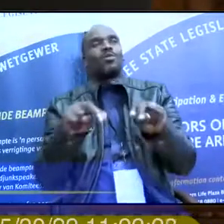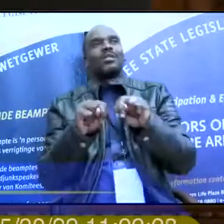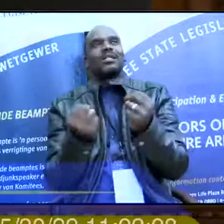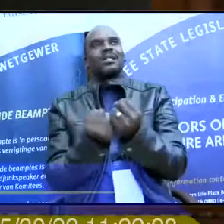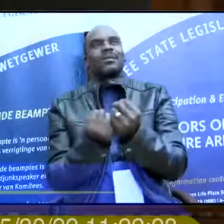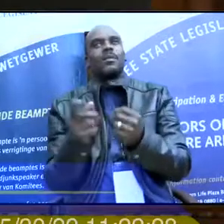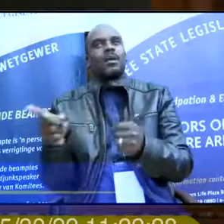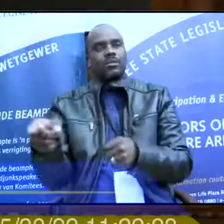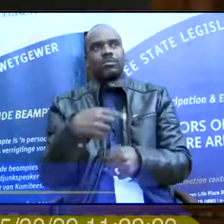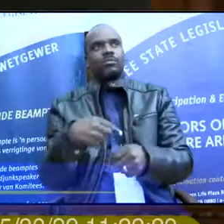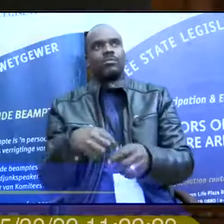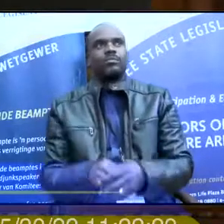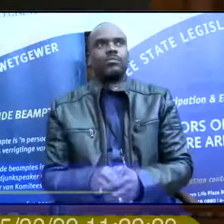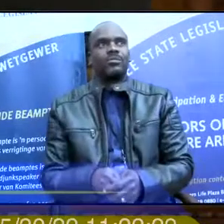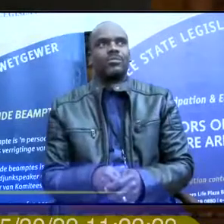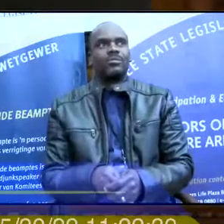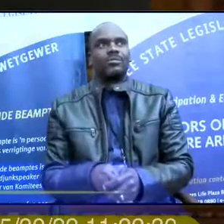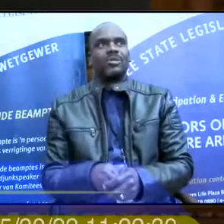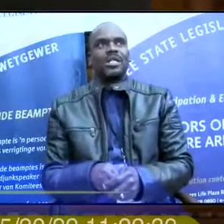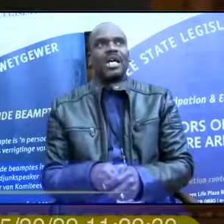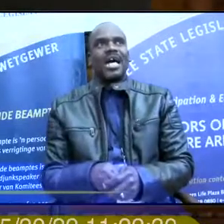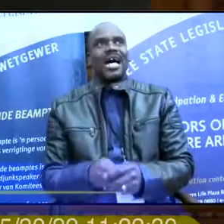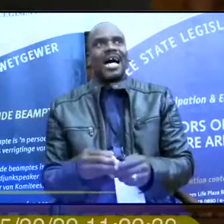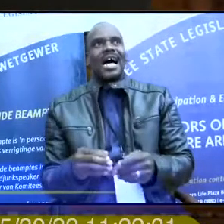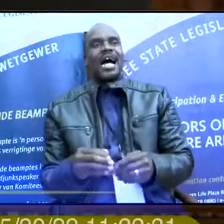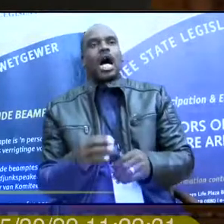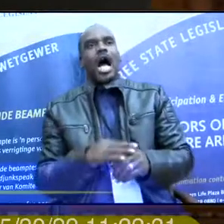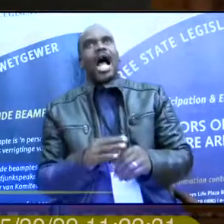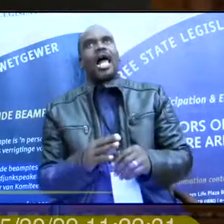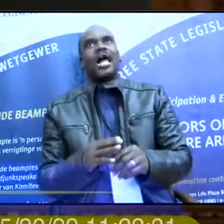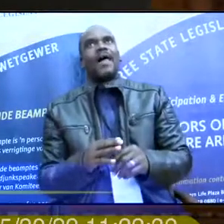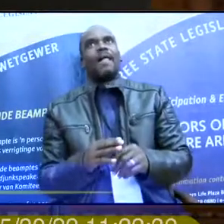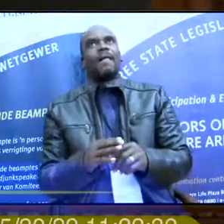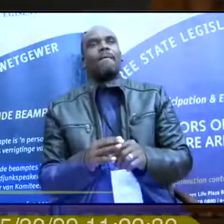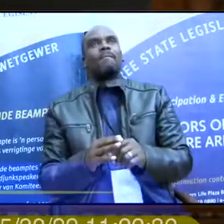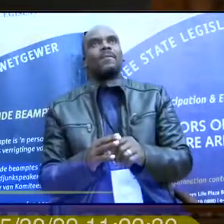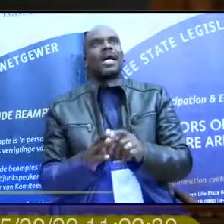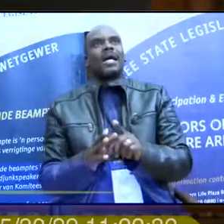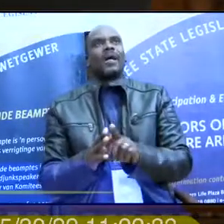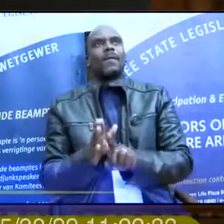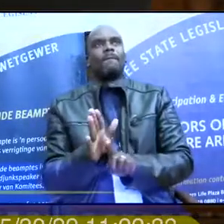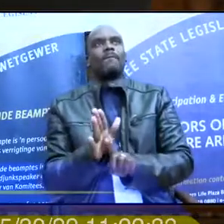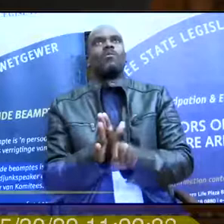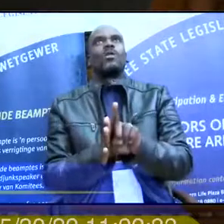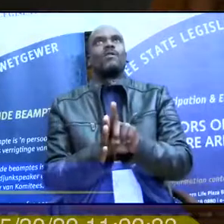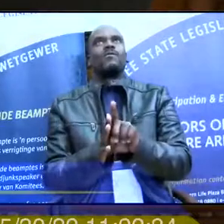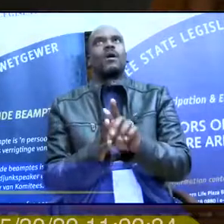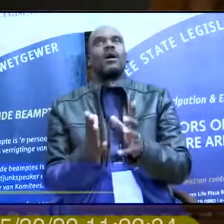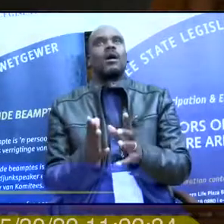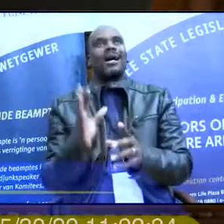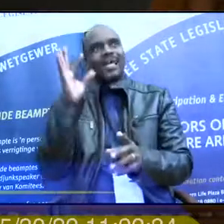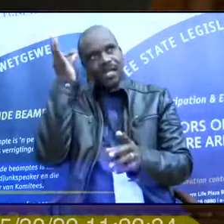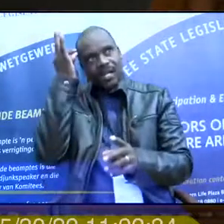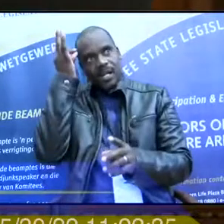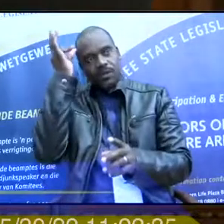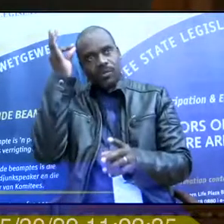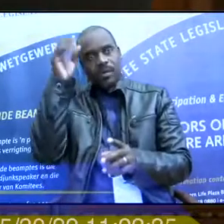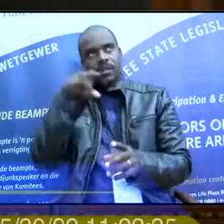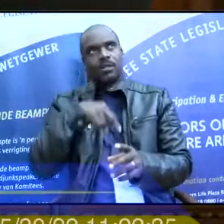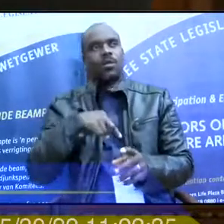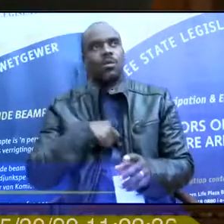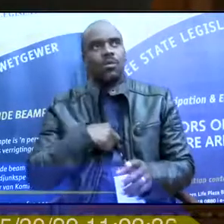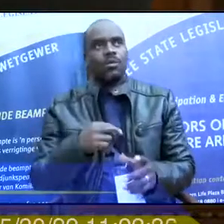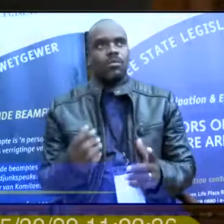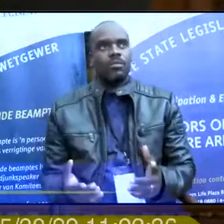mes in that market and we also improve the supporting of e-governance but mostly technology